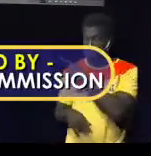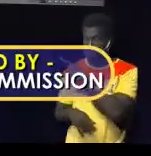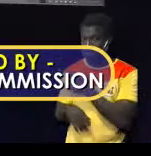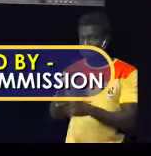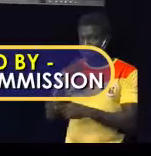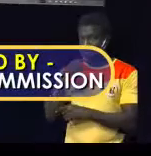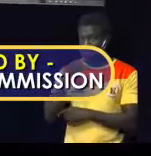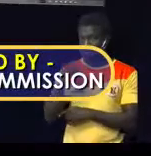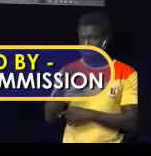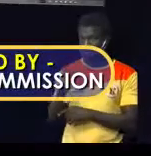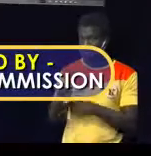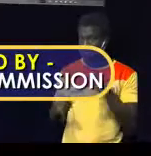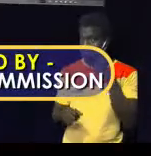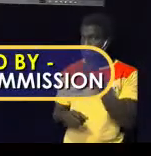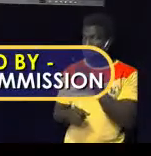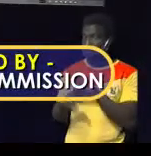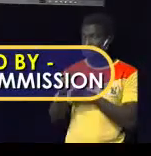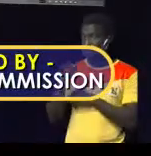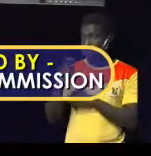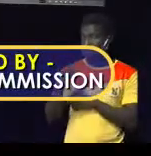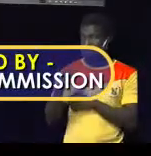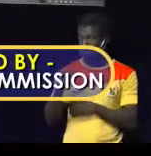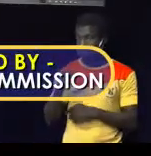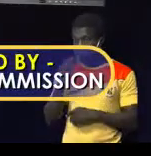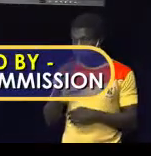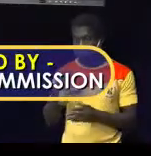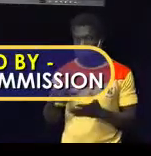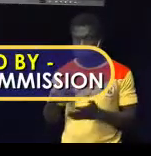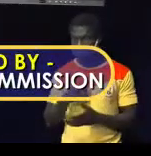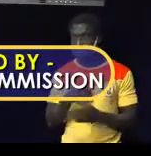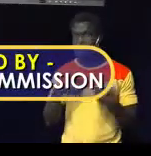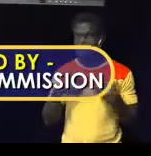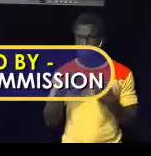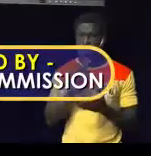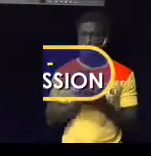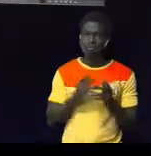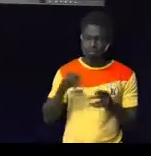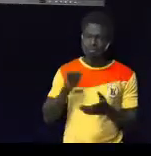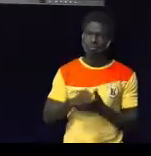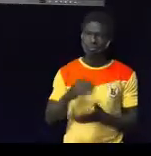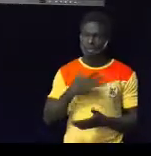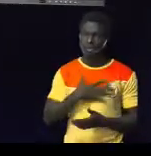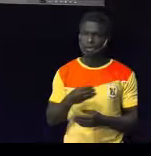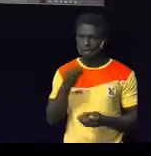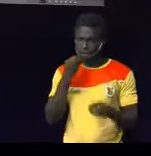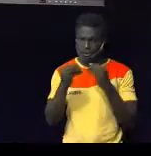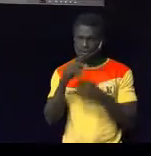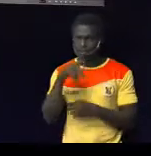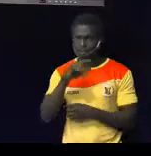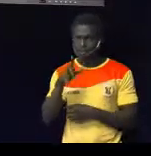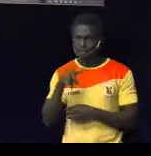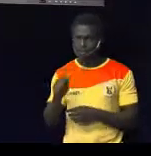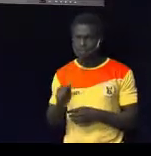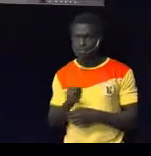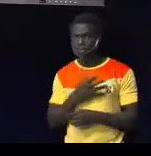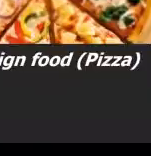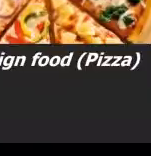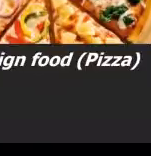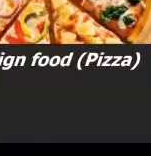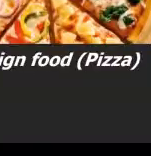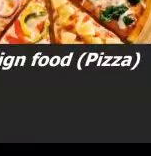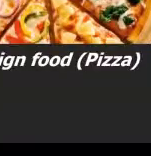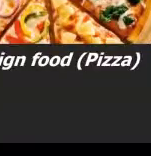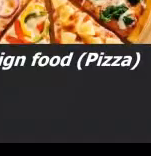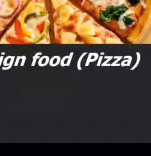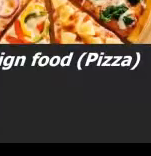food. Now, we have some people that will prefer eating pizza. Why we see have some Nigerians that will prefer their